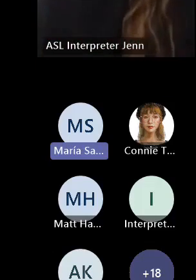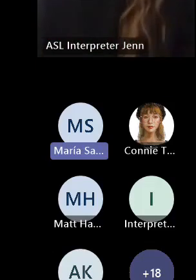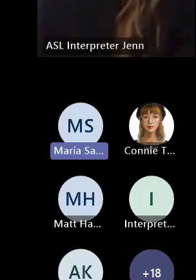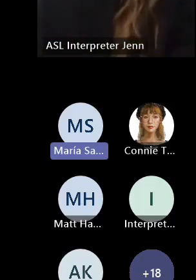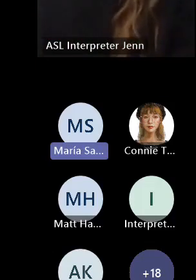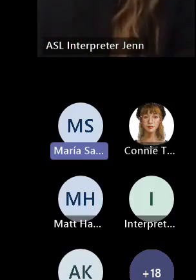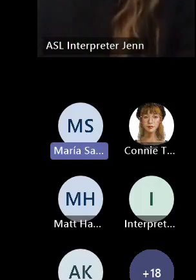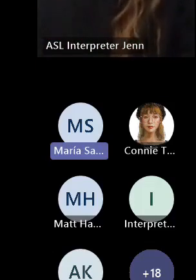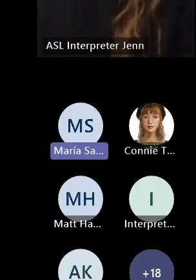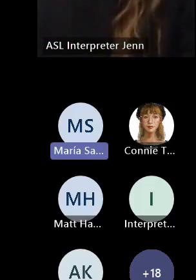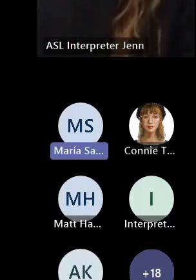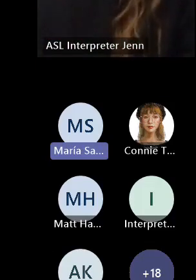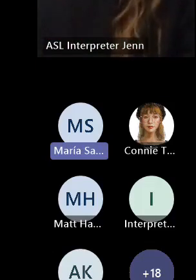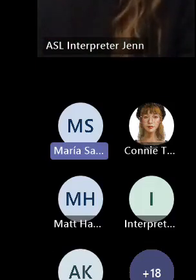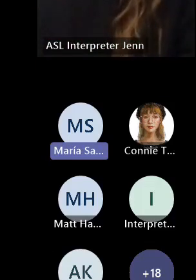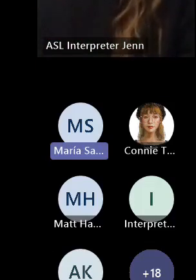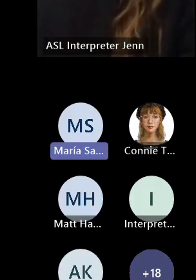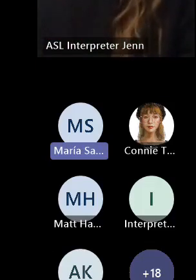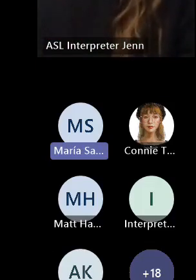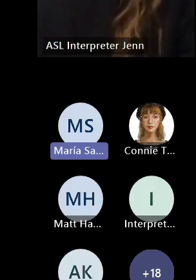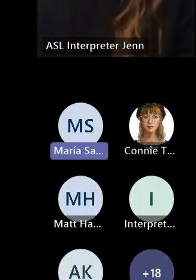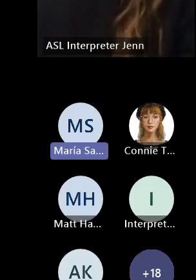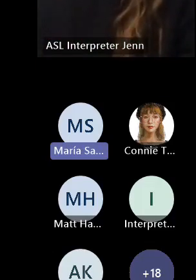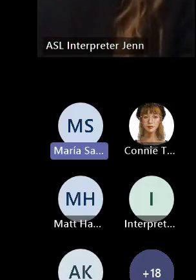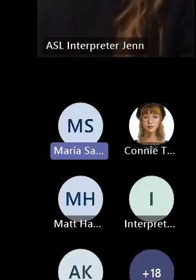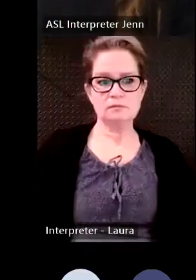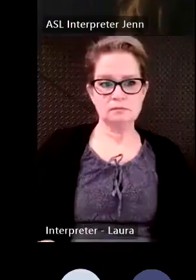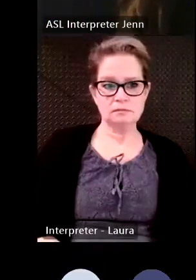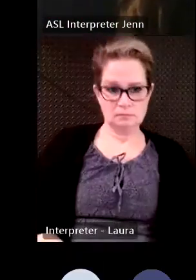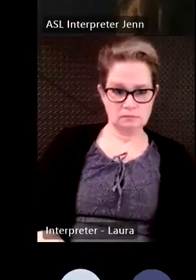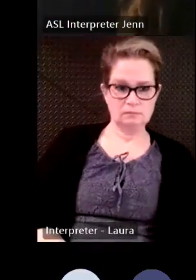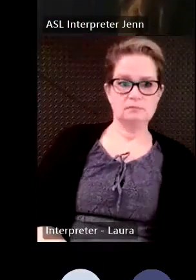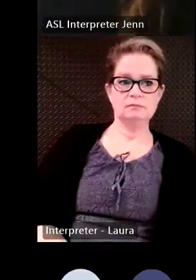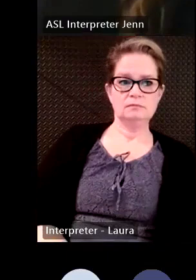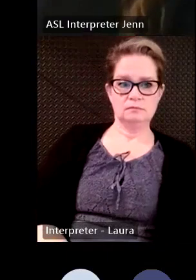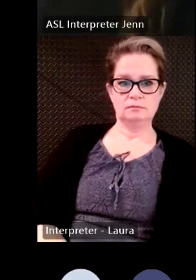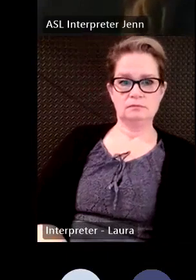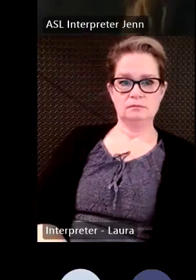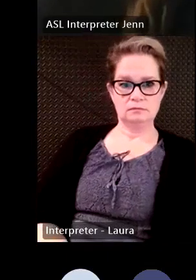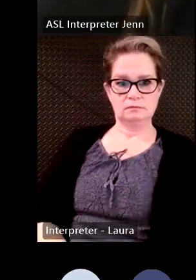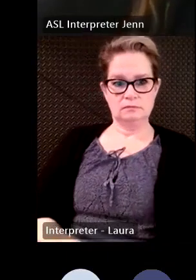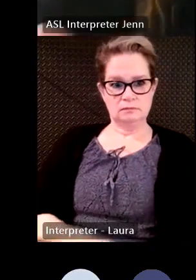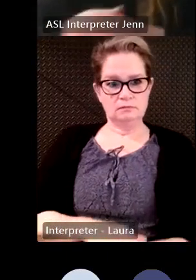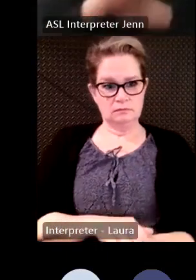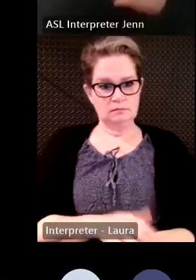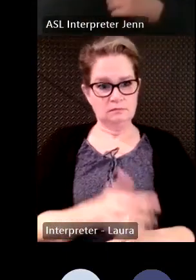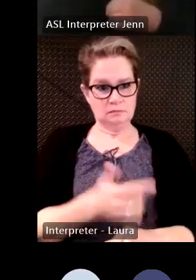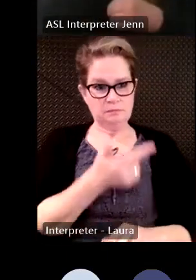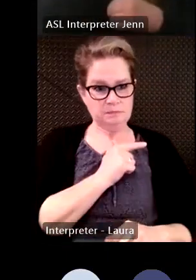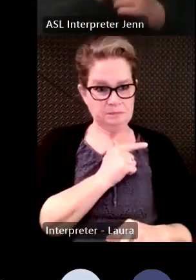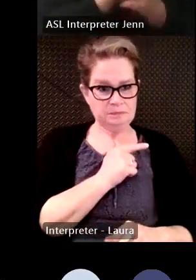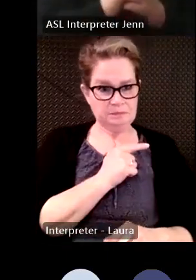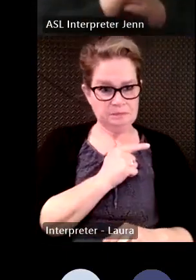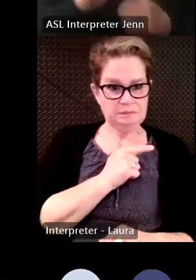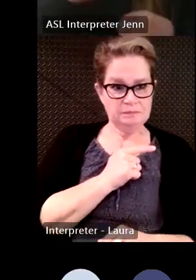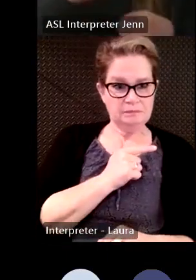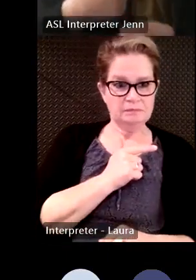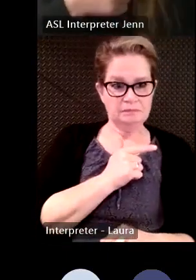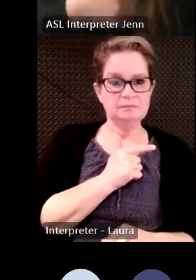work that we did during that exhibition, it created this ongoing kind of discussion